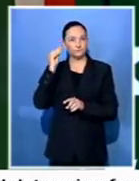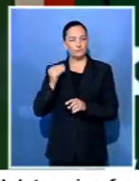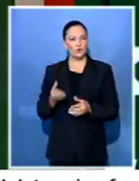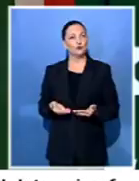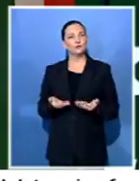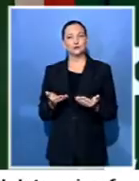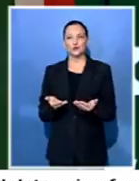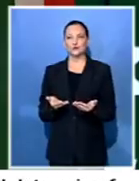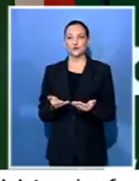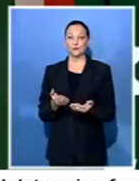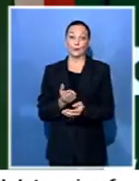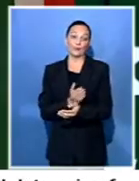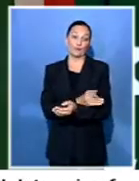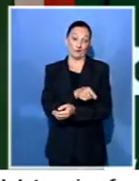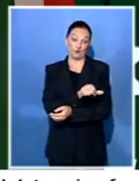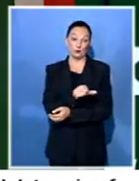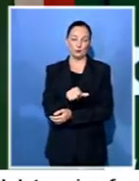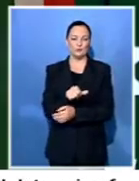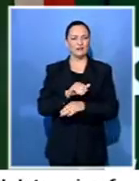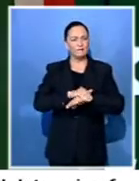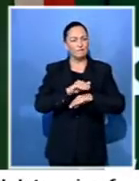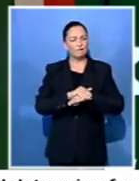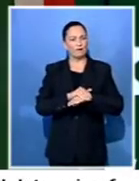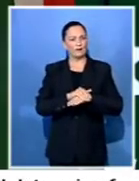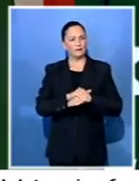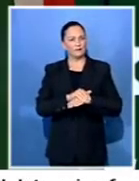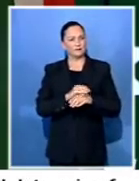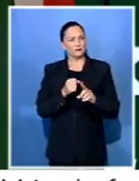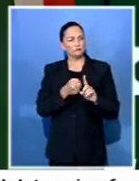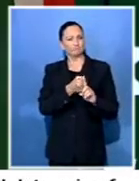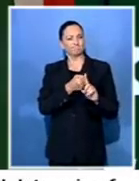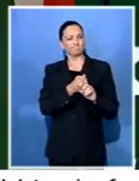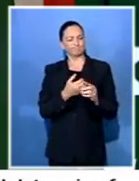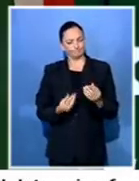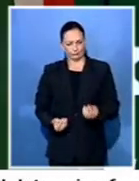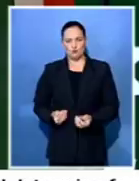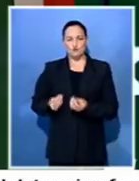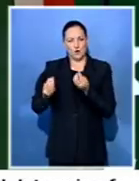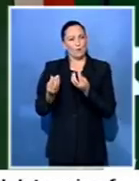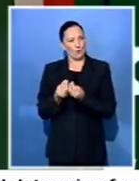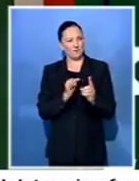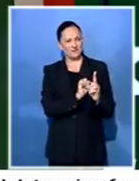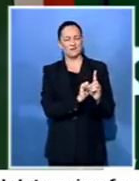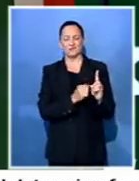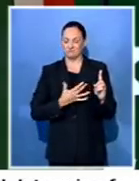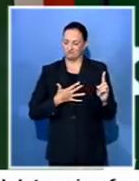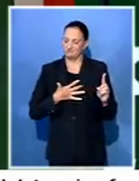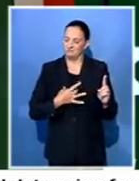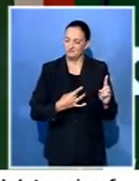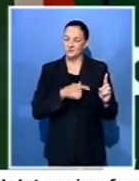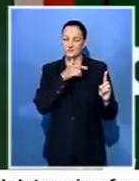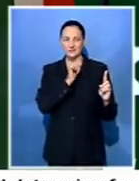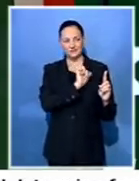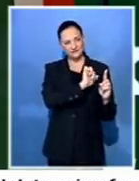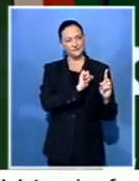week, friends and comrades who grew up with him spoke fondly of his deep care for the downtrodden